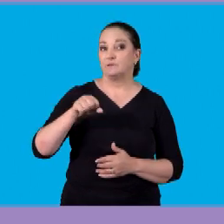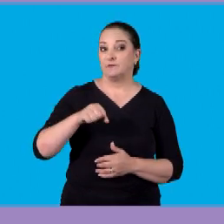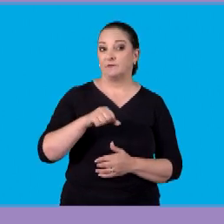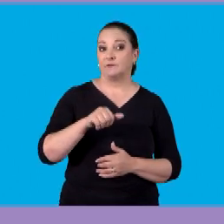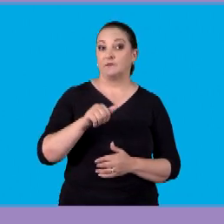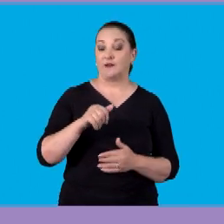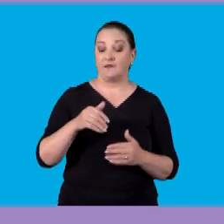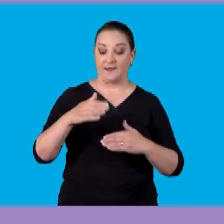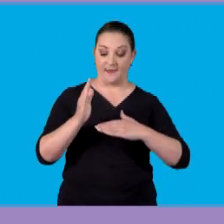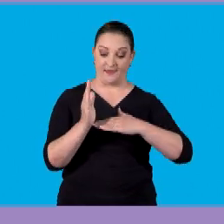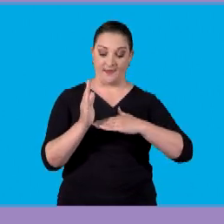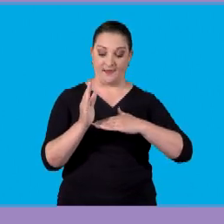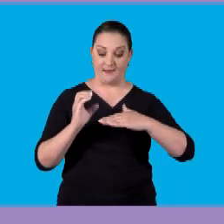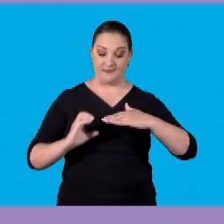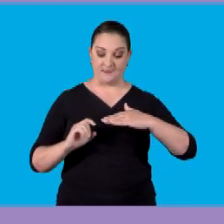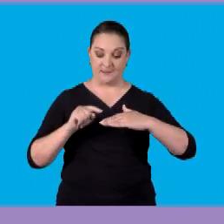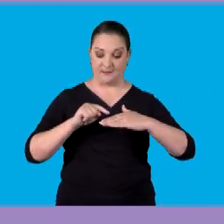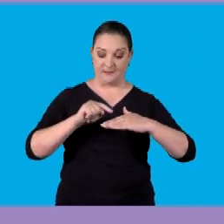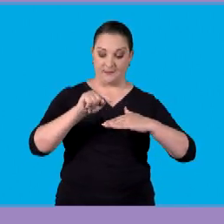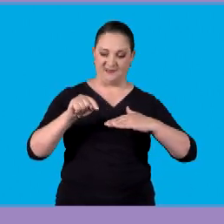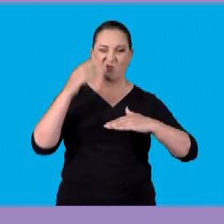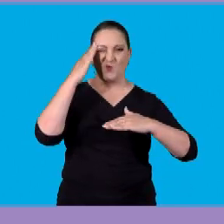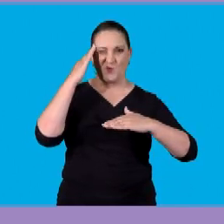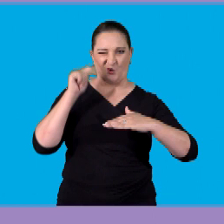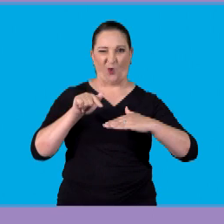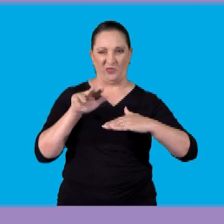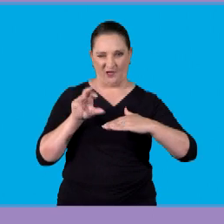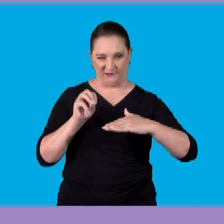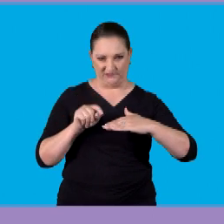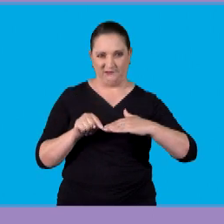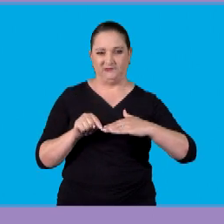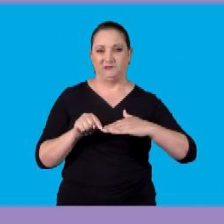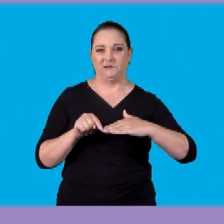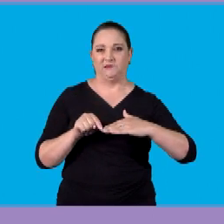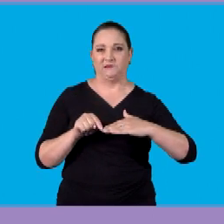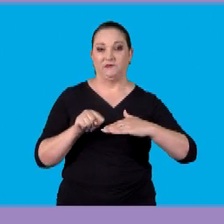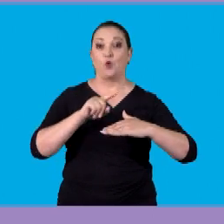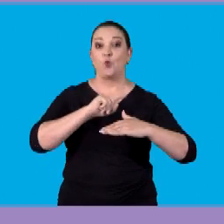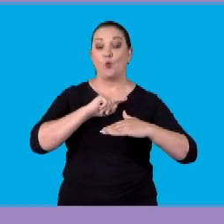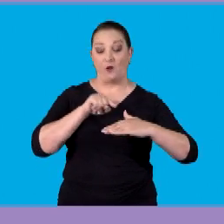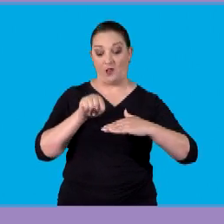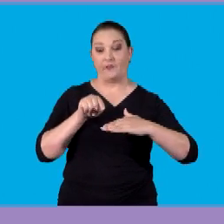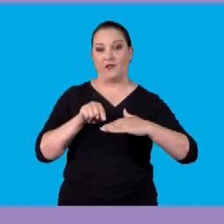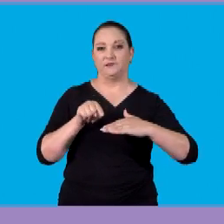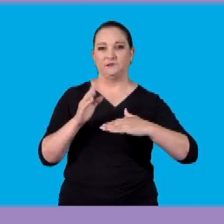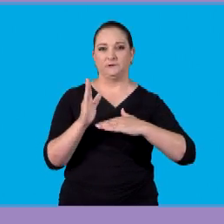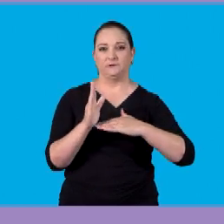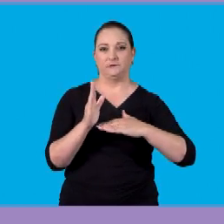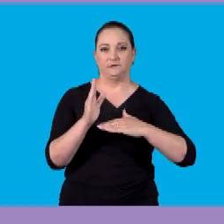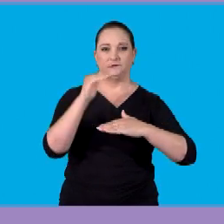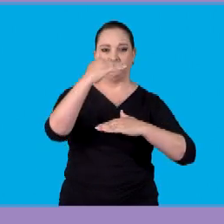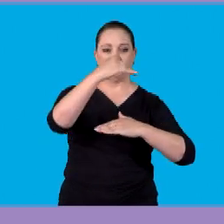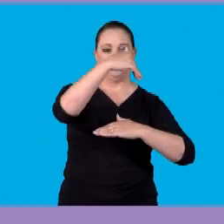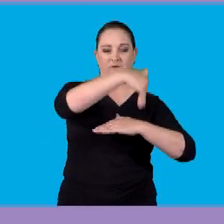is also part of angle C. Now we already know that angle C is 90 degrees, and this is because this is a